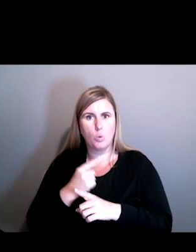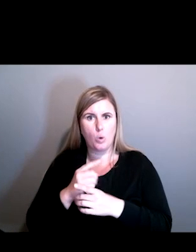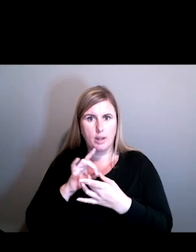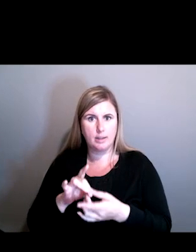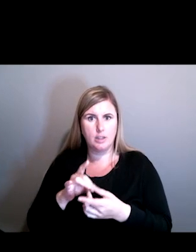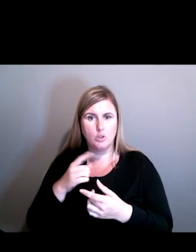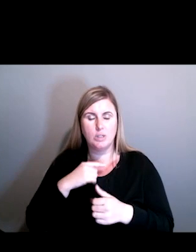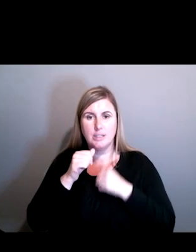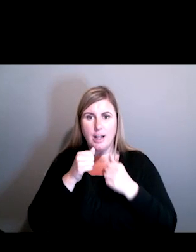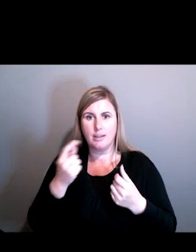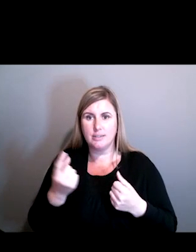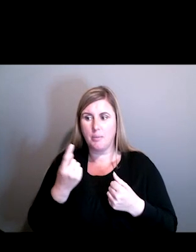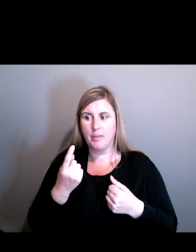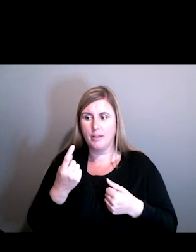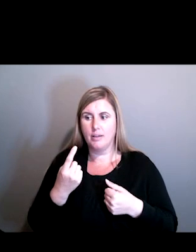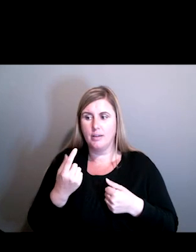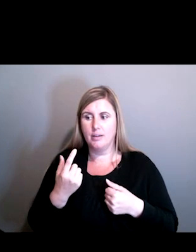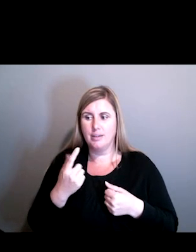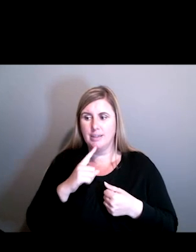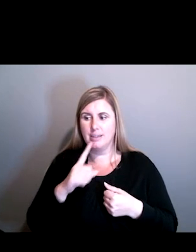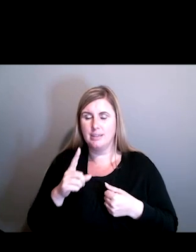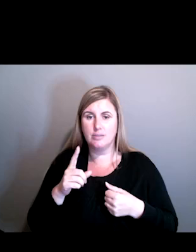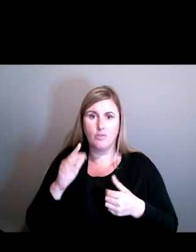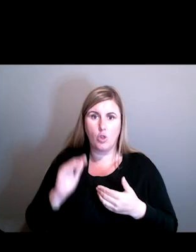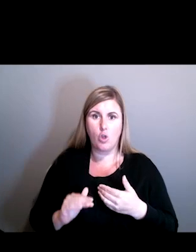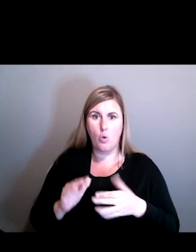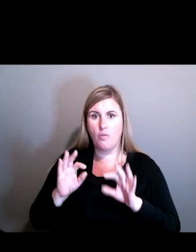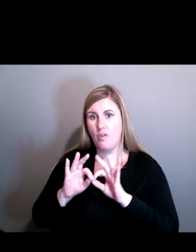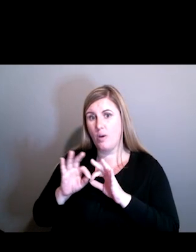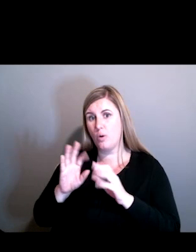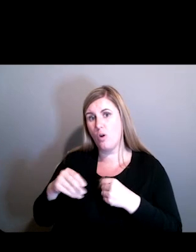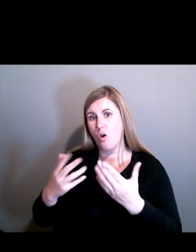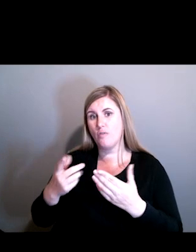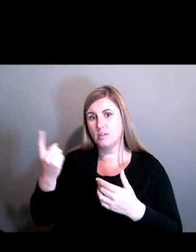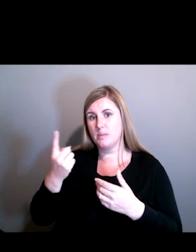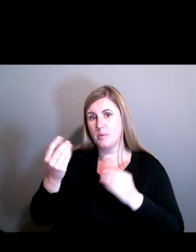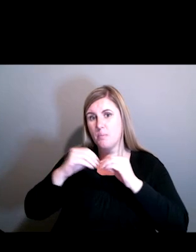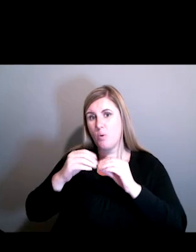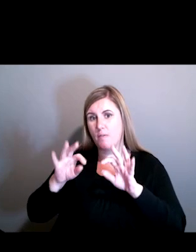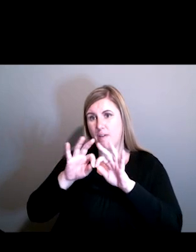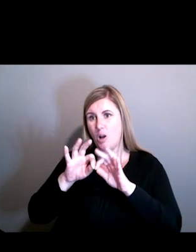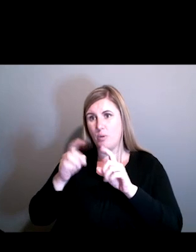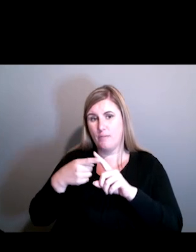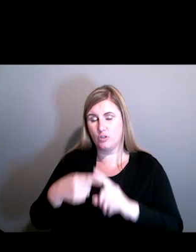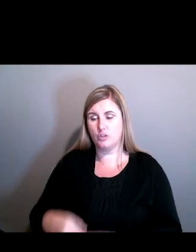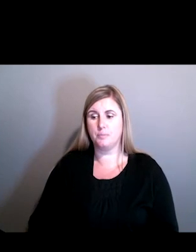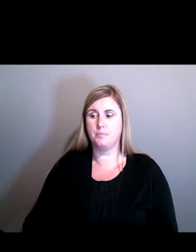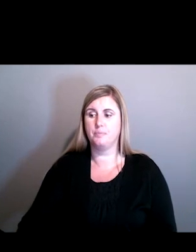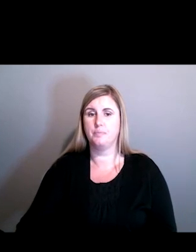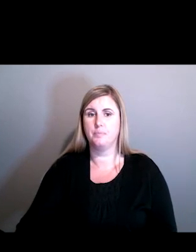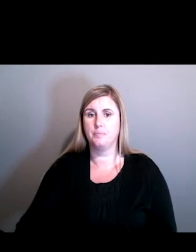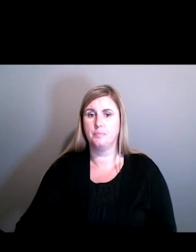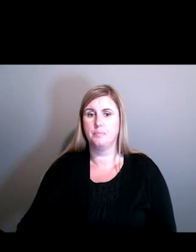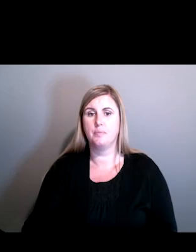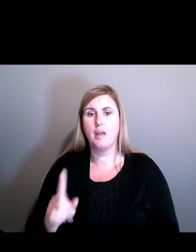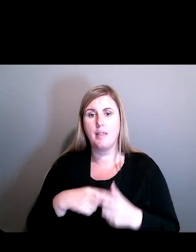deny something that is of lower value and offer them something more valuable at first. And then we